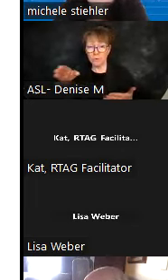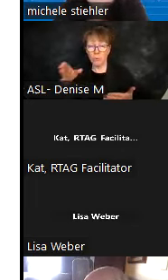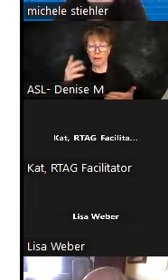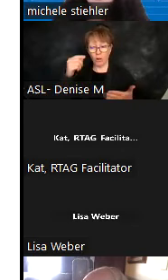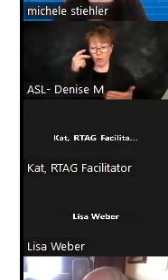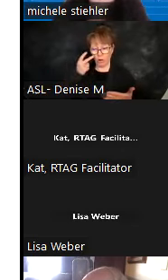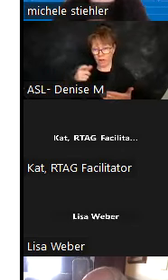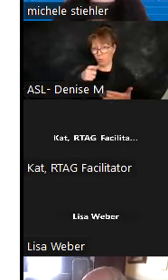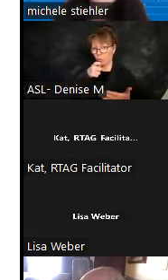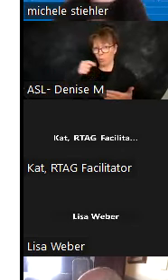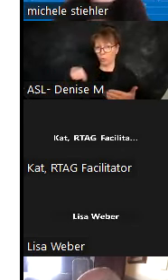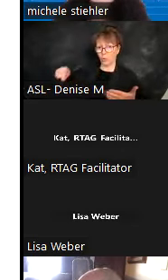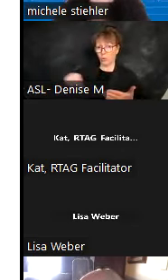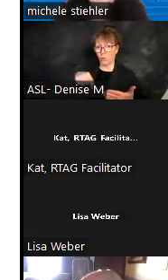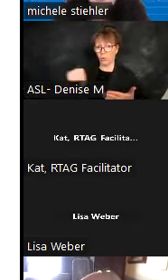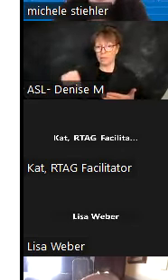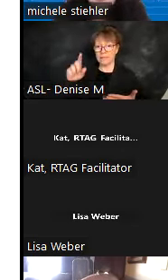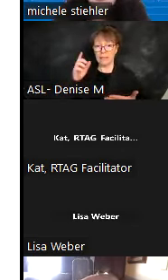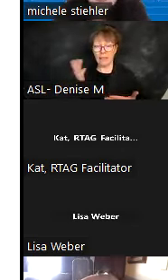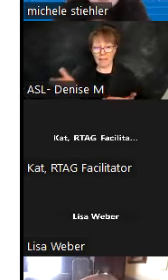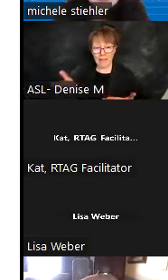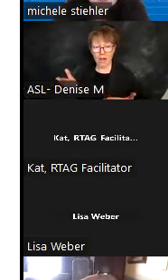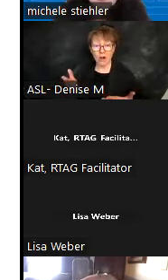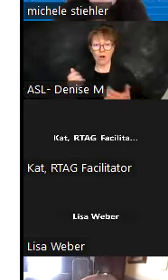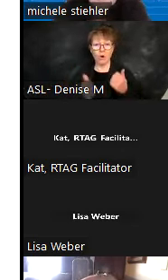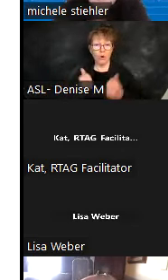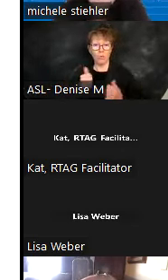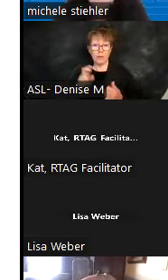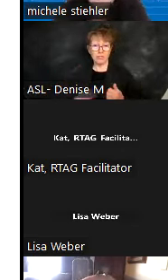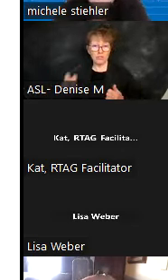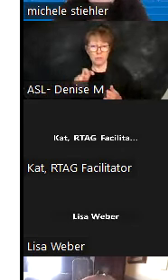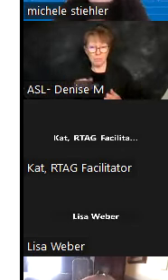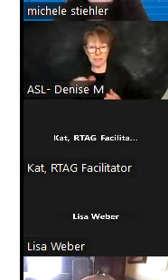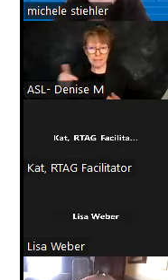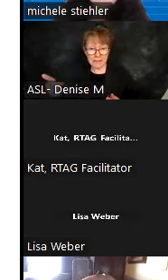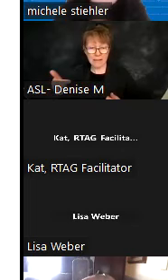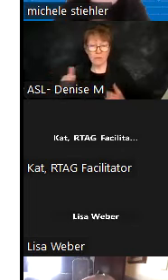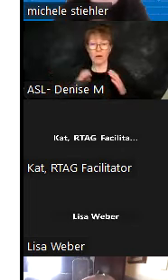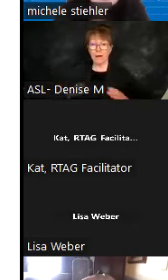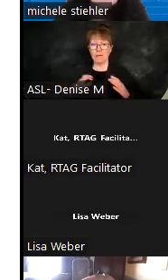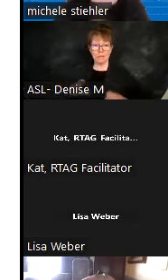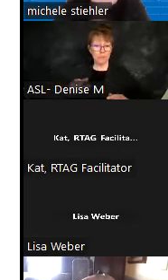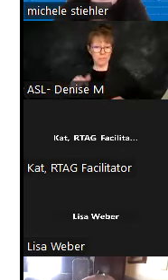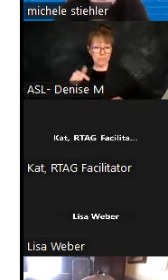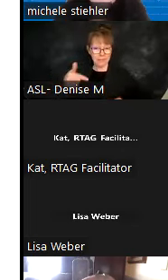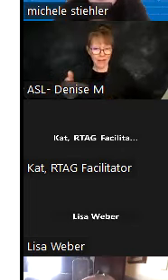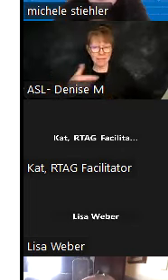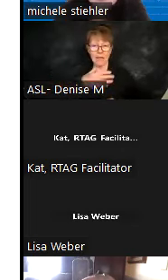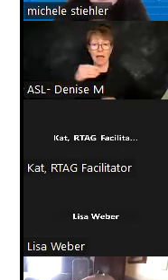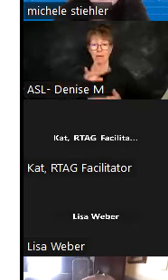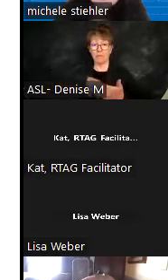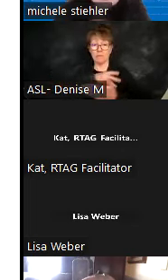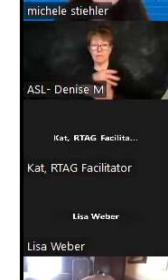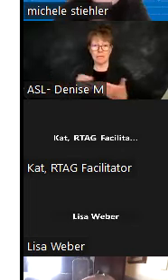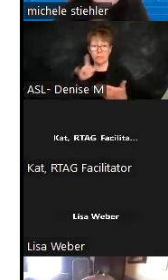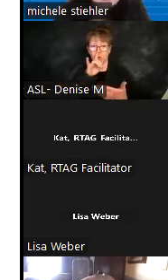vehicle, what trip will follow, what customer will follow, and what the schedule looks like. And then there's also